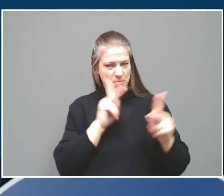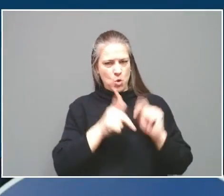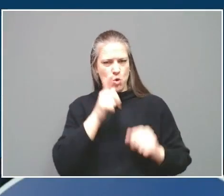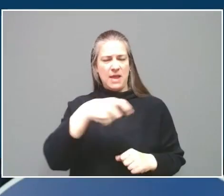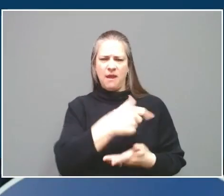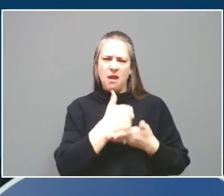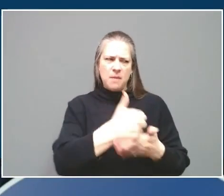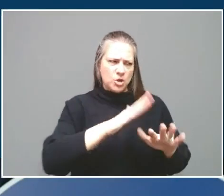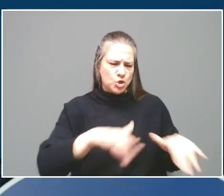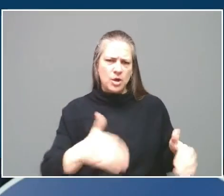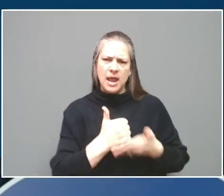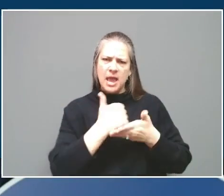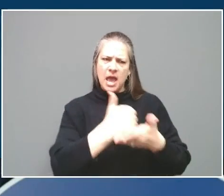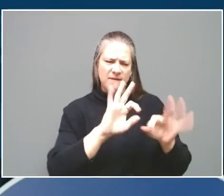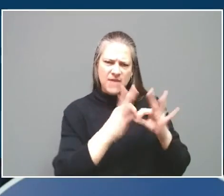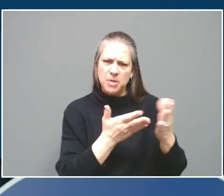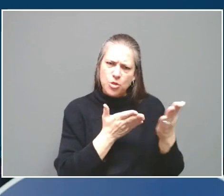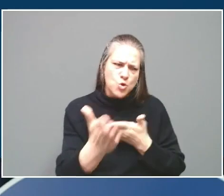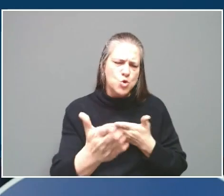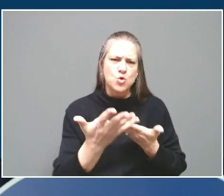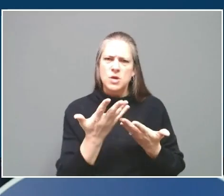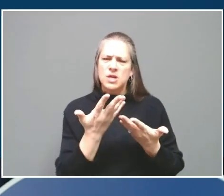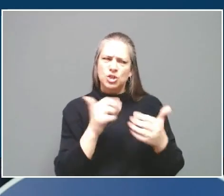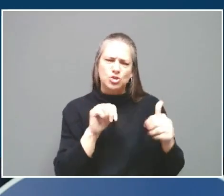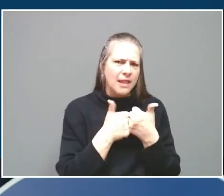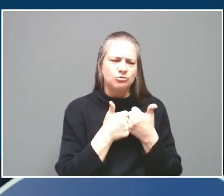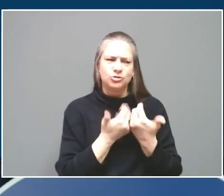their most challenging moments, but for far too long, they haven't